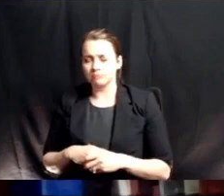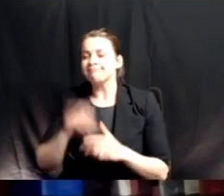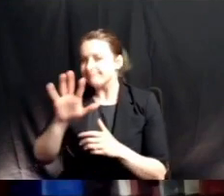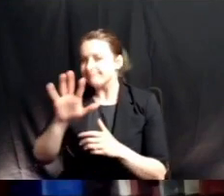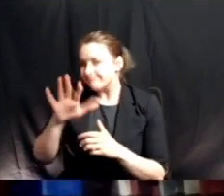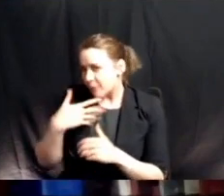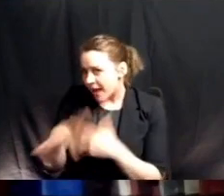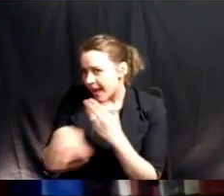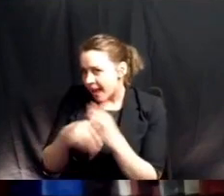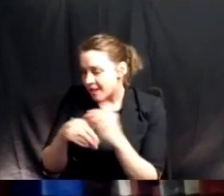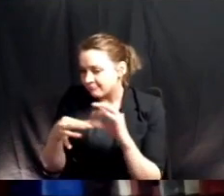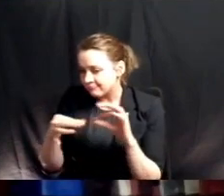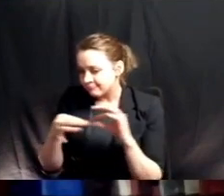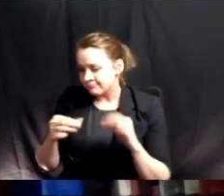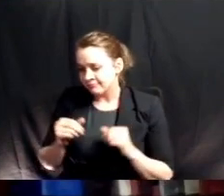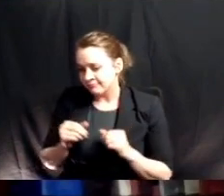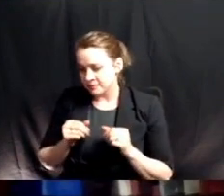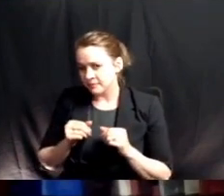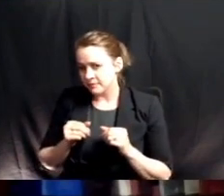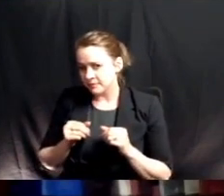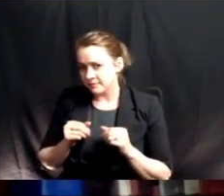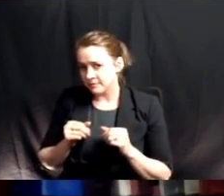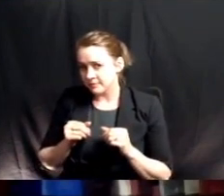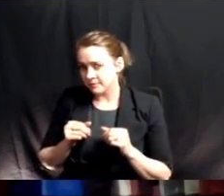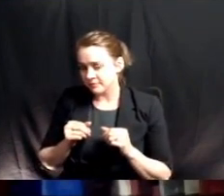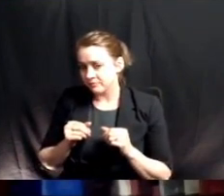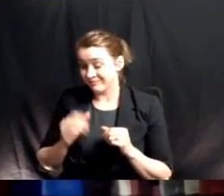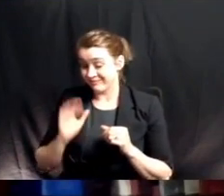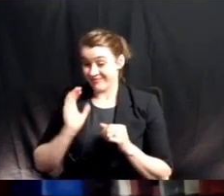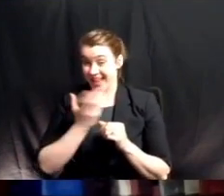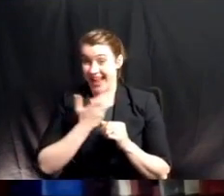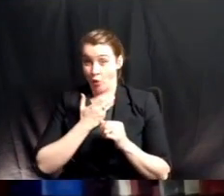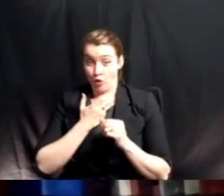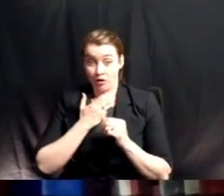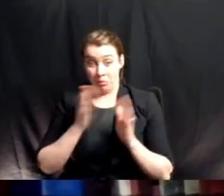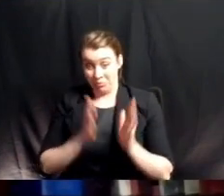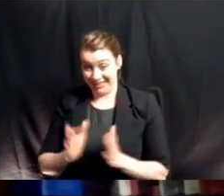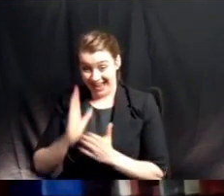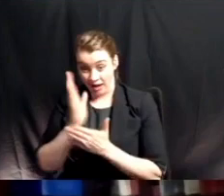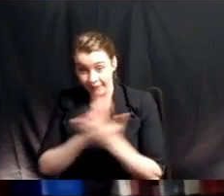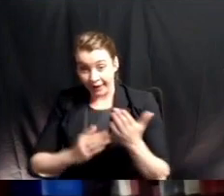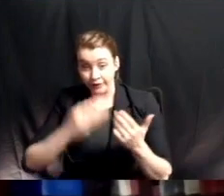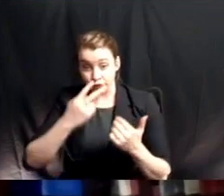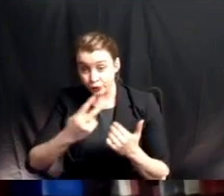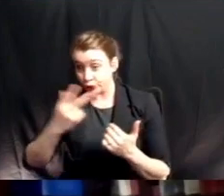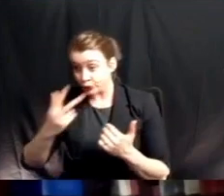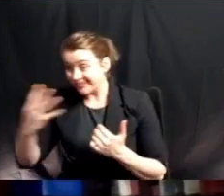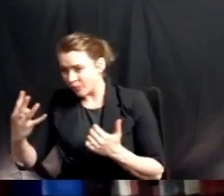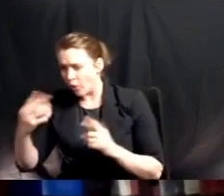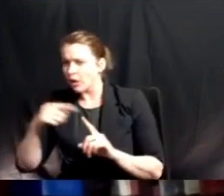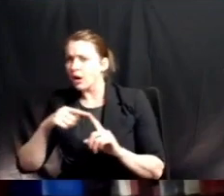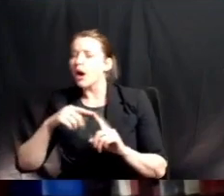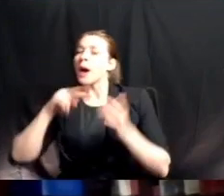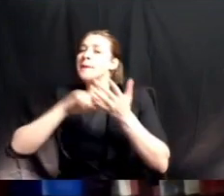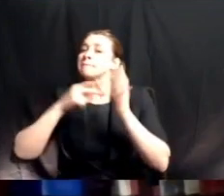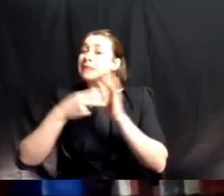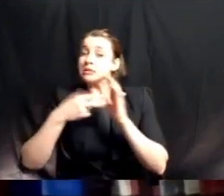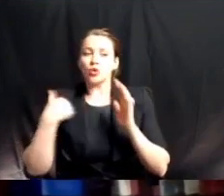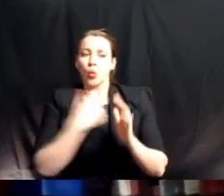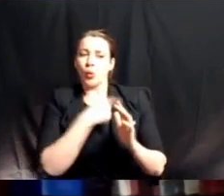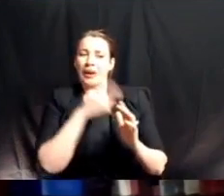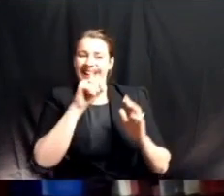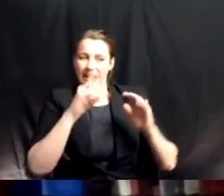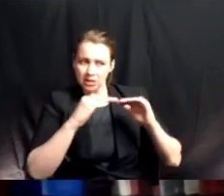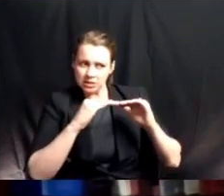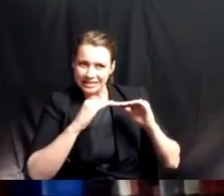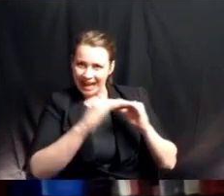our plan only requires stabilization of these metrics, unlike the plan put